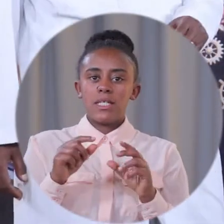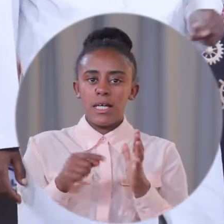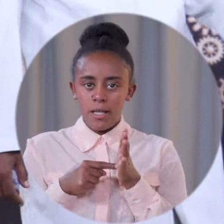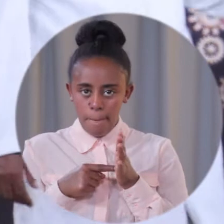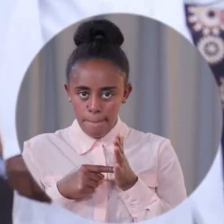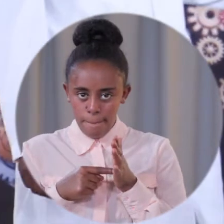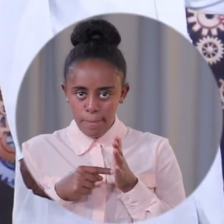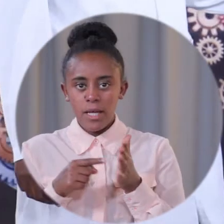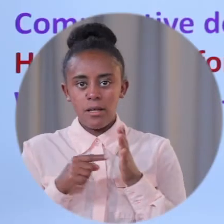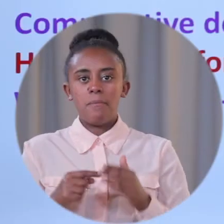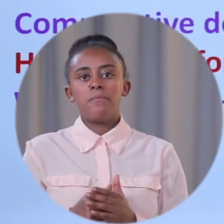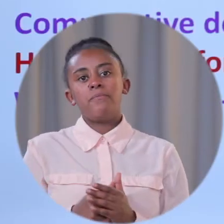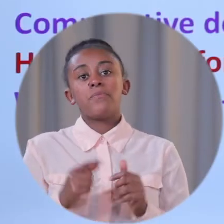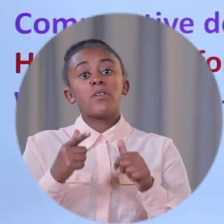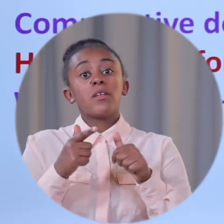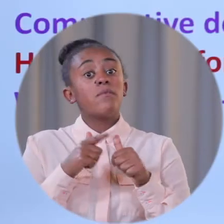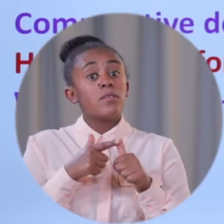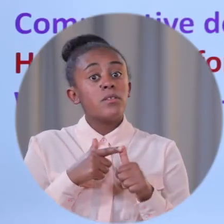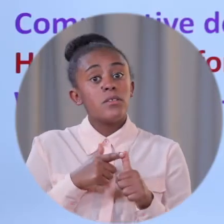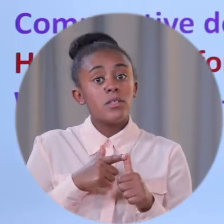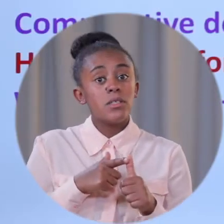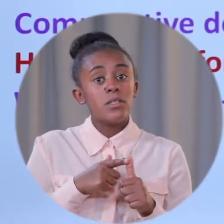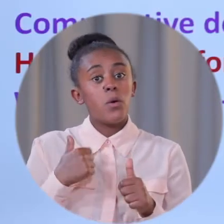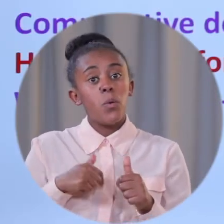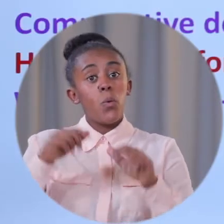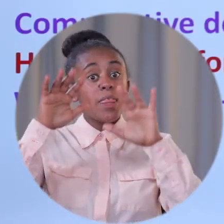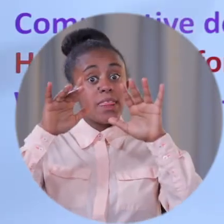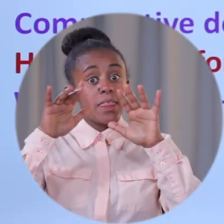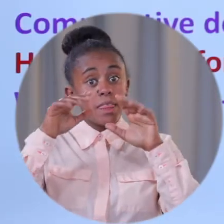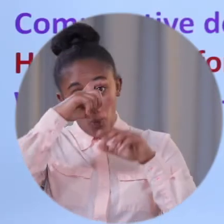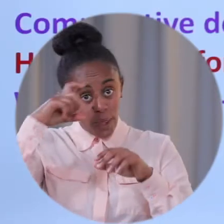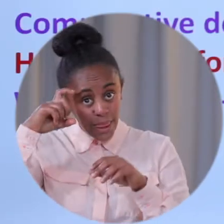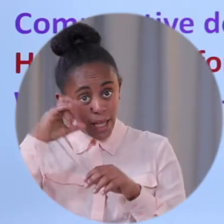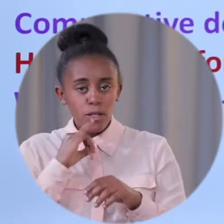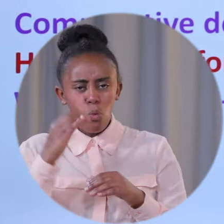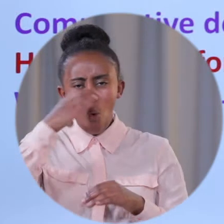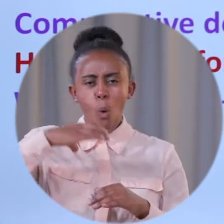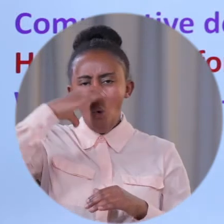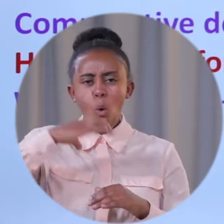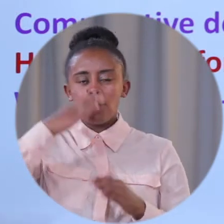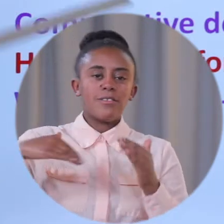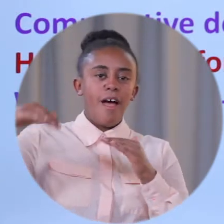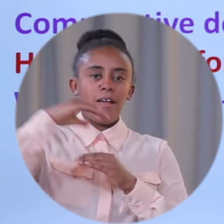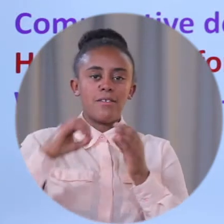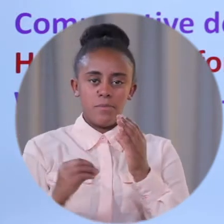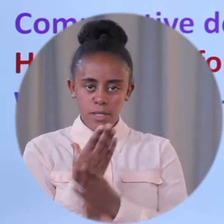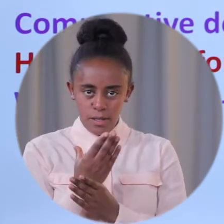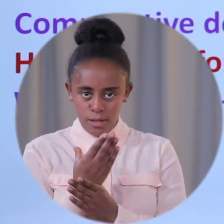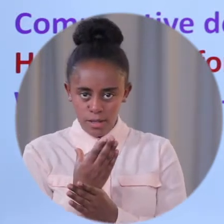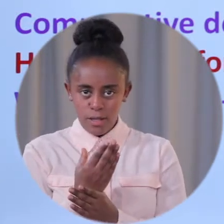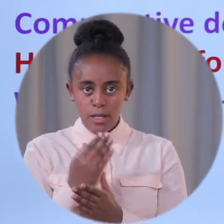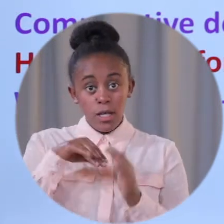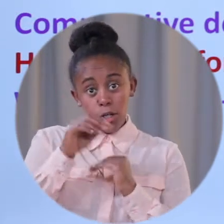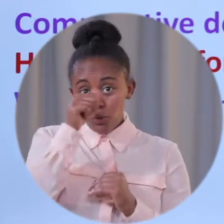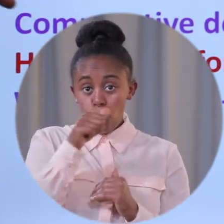two examples over here. The first one is winter is hotter than spring. The second one is in